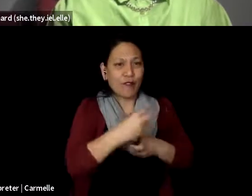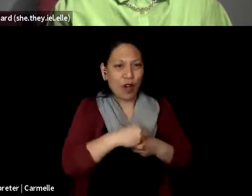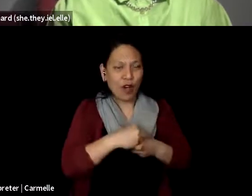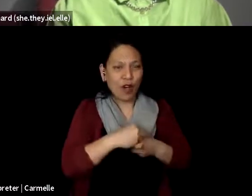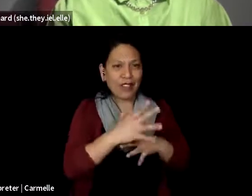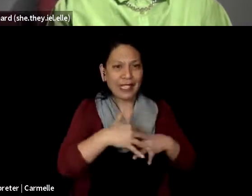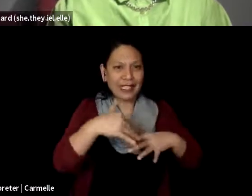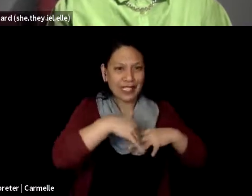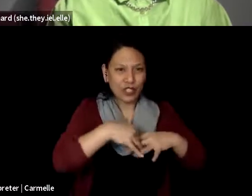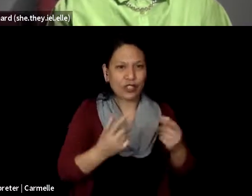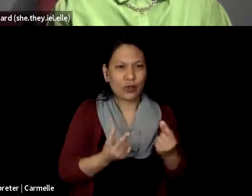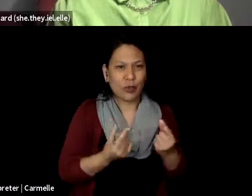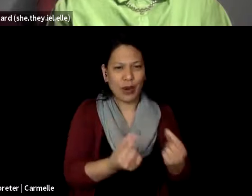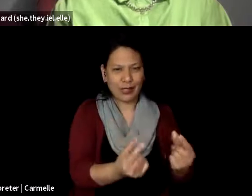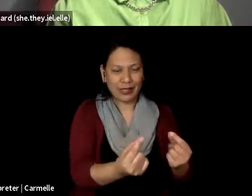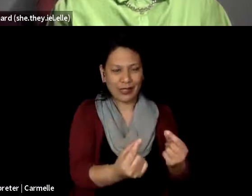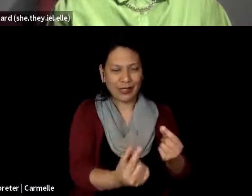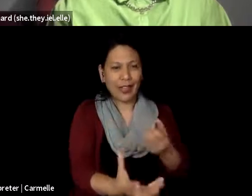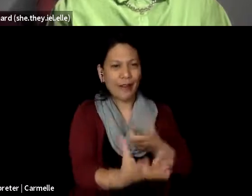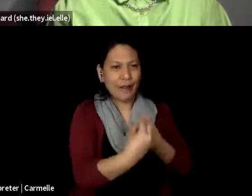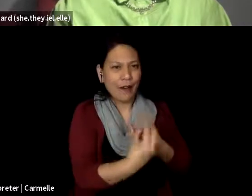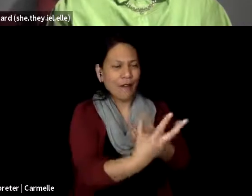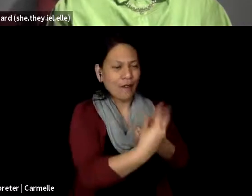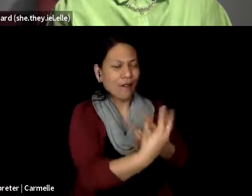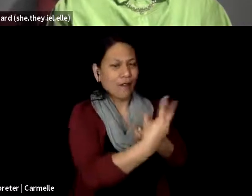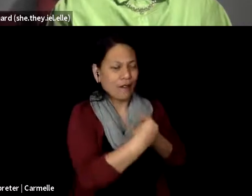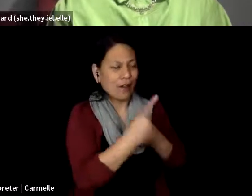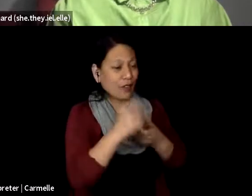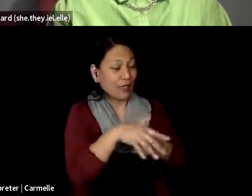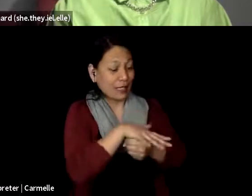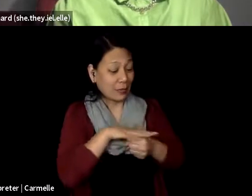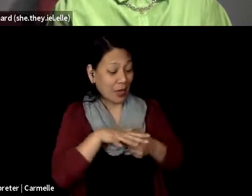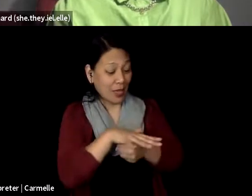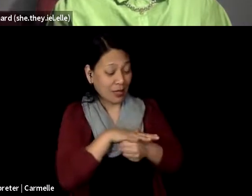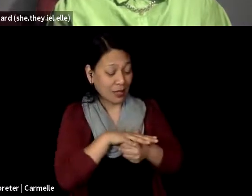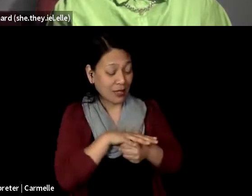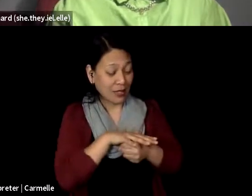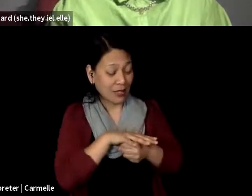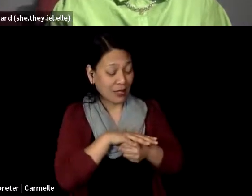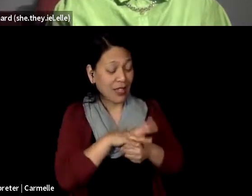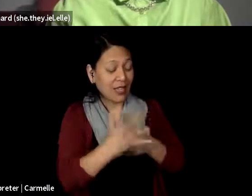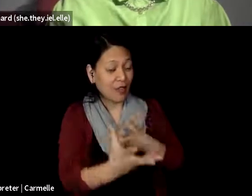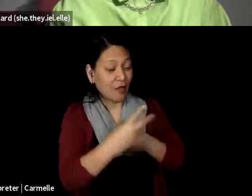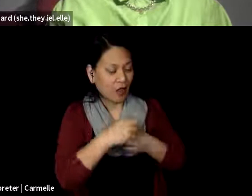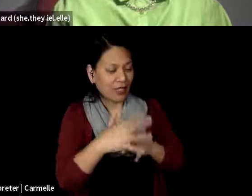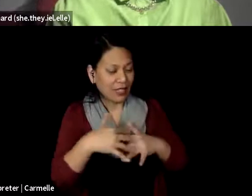practice into spaces. And so, which inherently is decolonial because it is